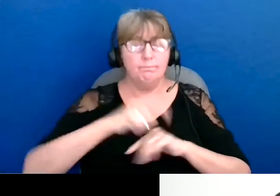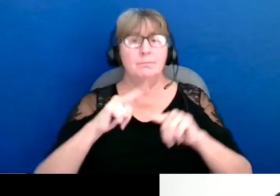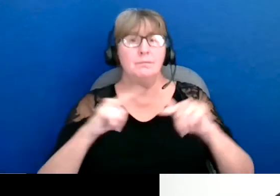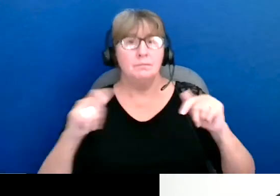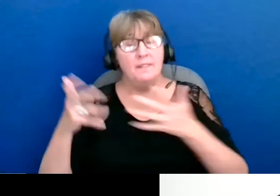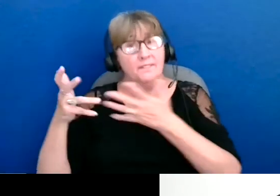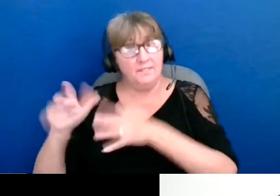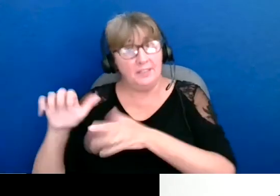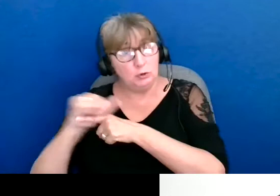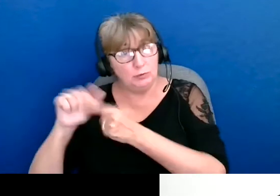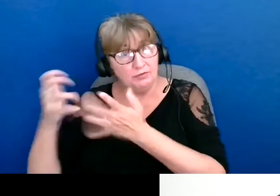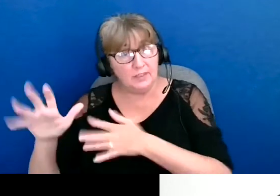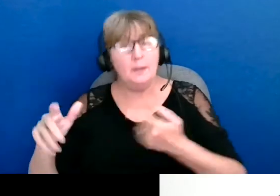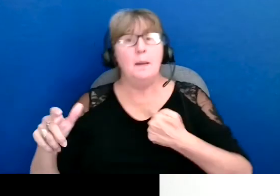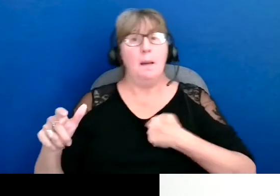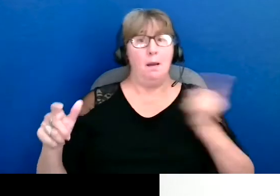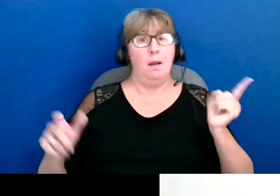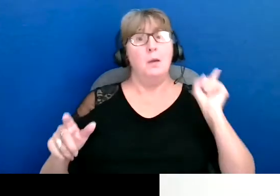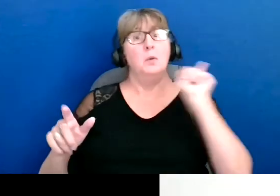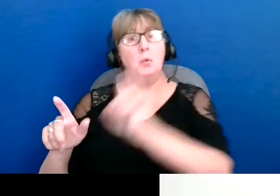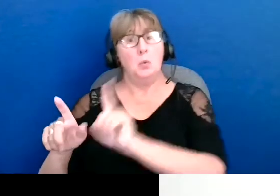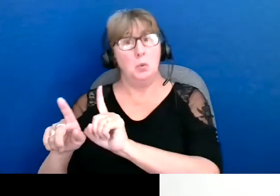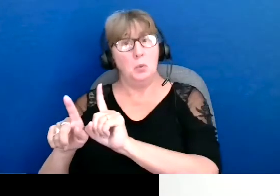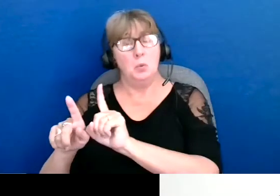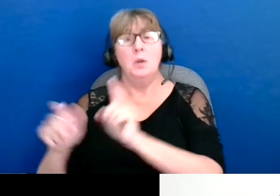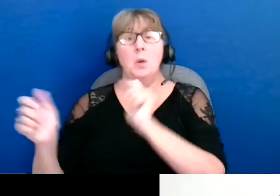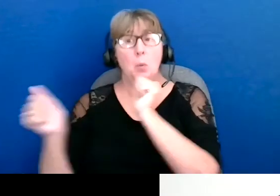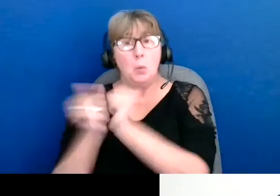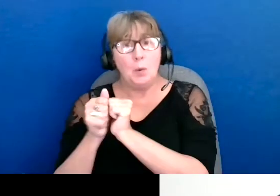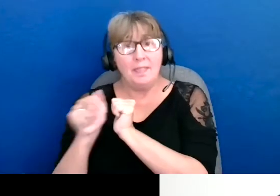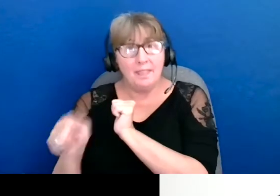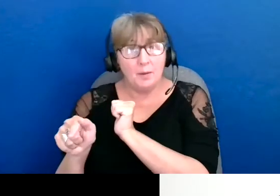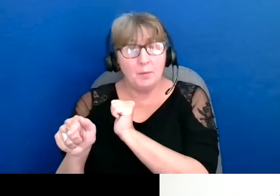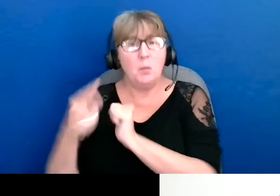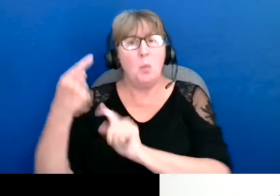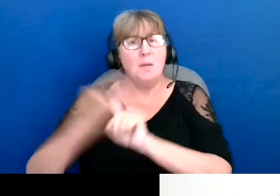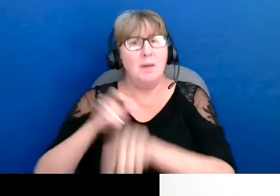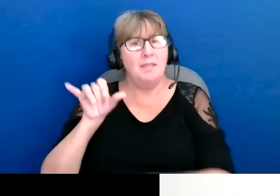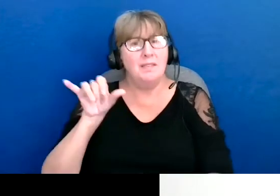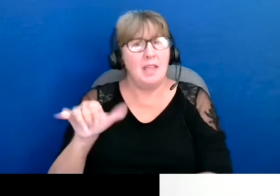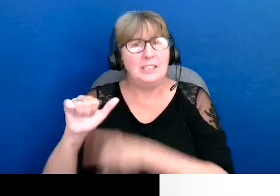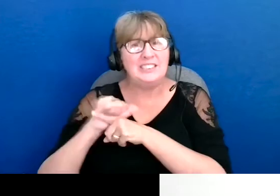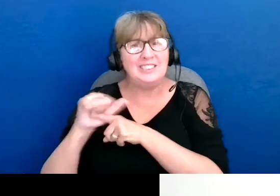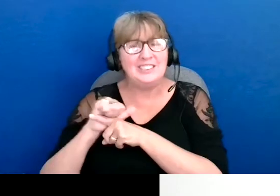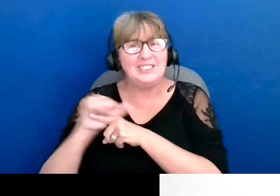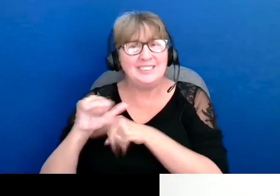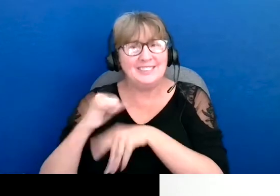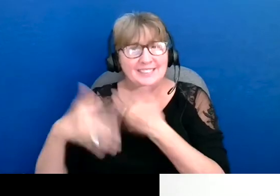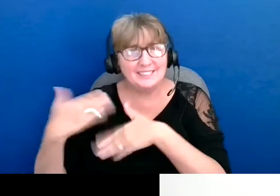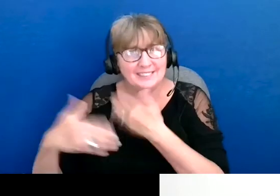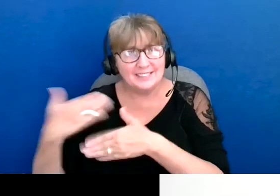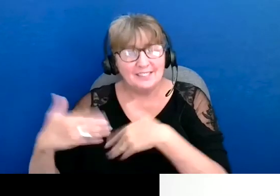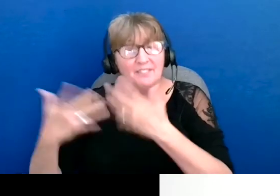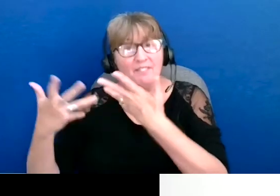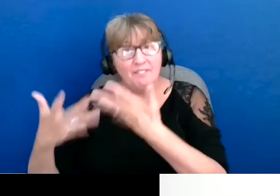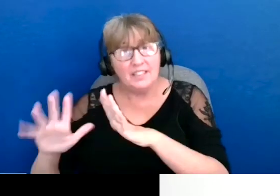dog school and I partnered with him and we trained together for about a month. Then we graduated and came back